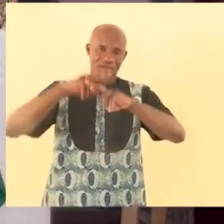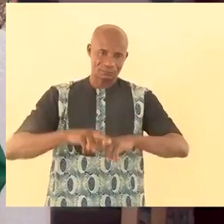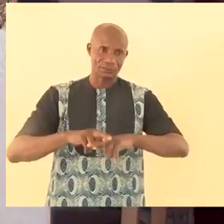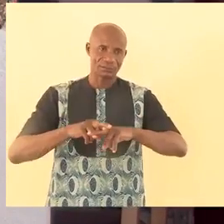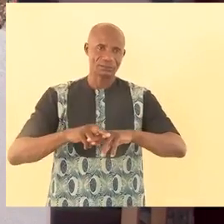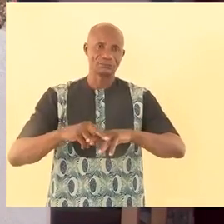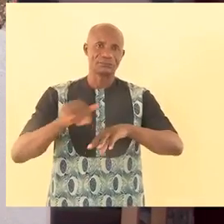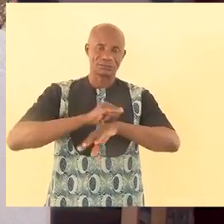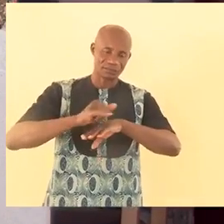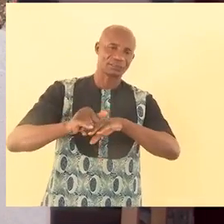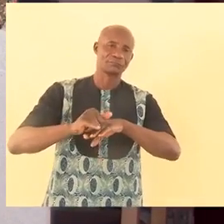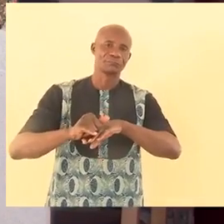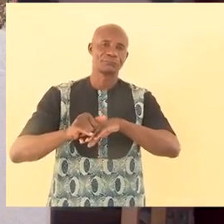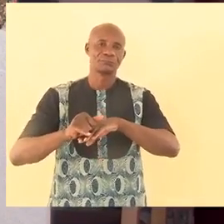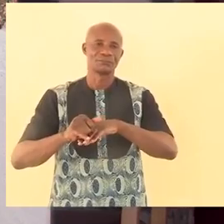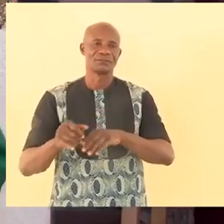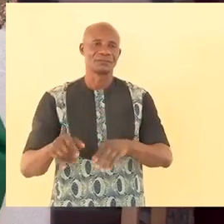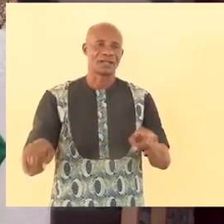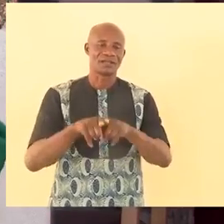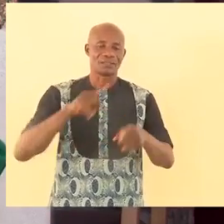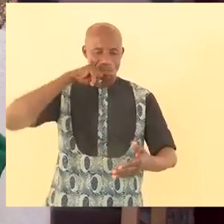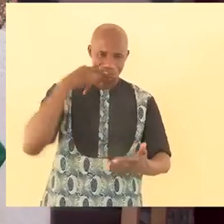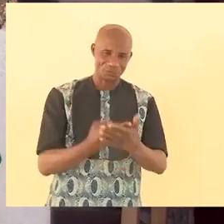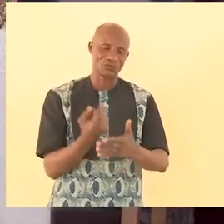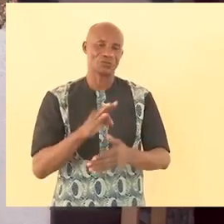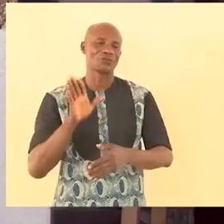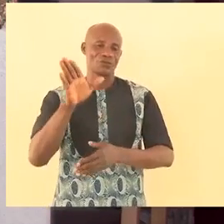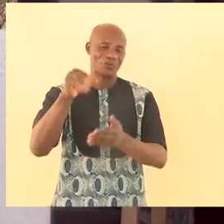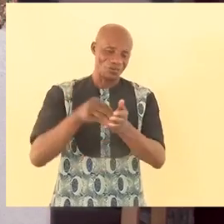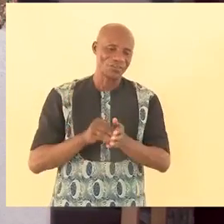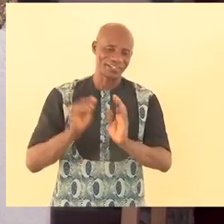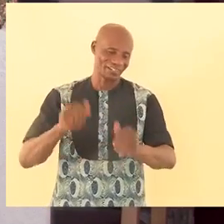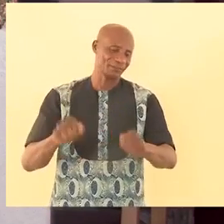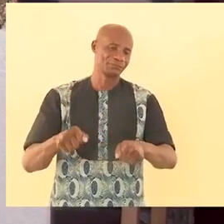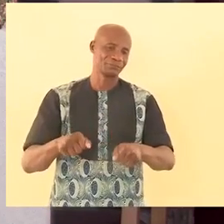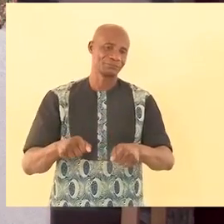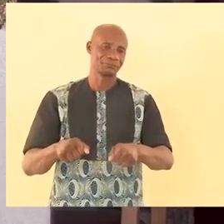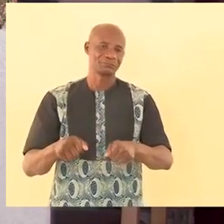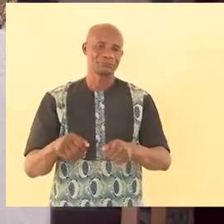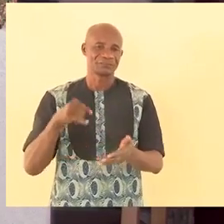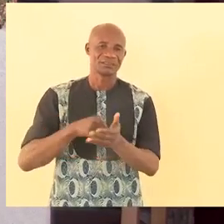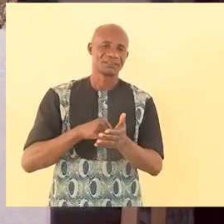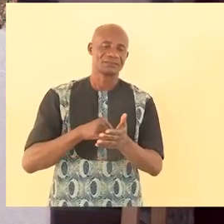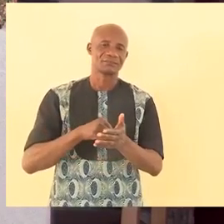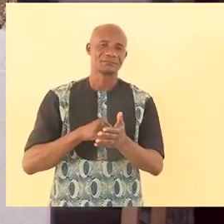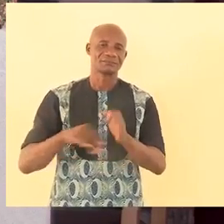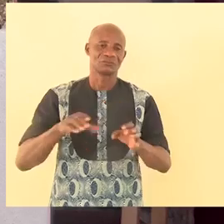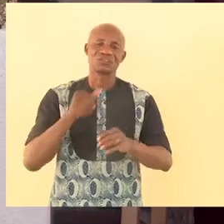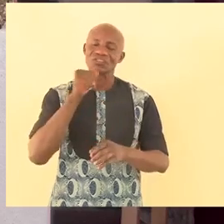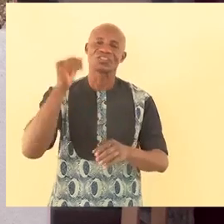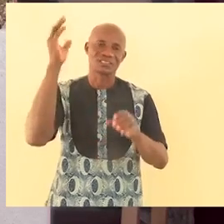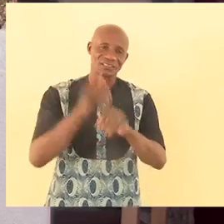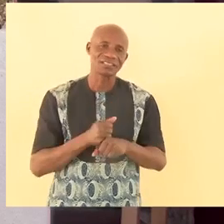Self-reliance receives the blessings of God as proof of its own strength and ability. It does not take